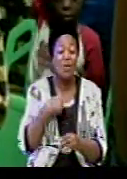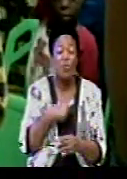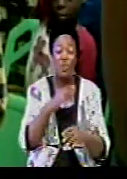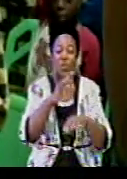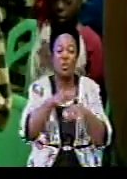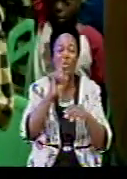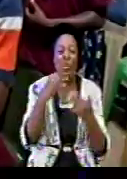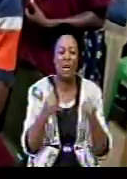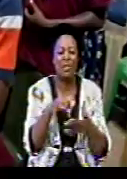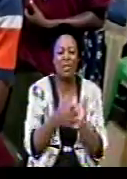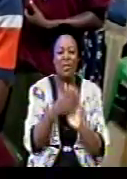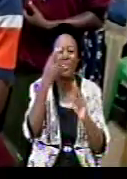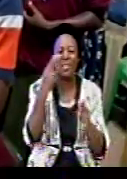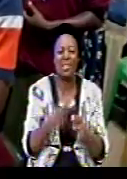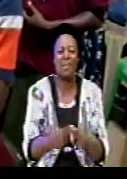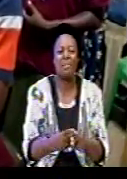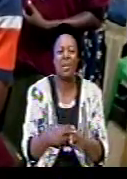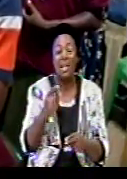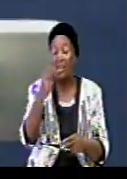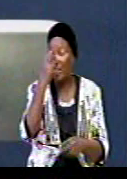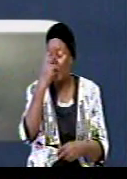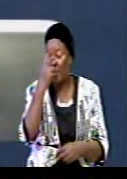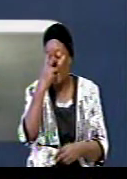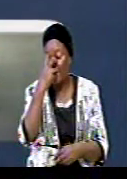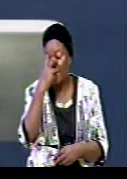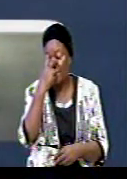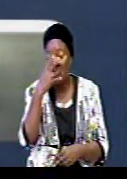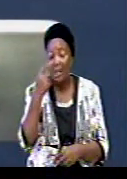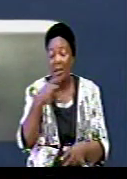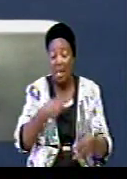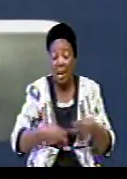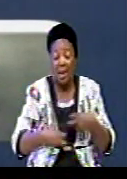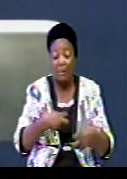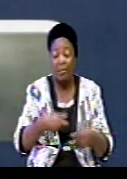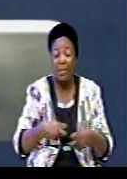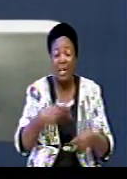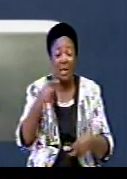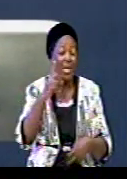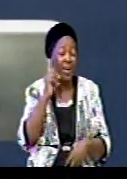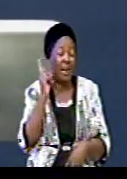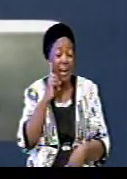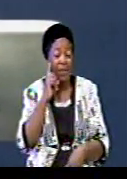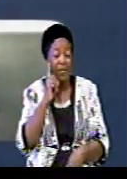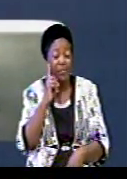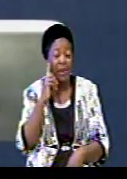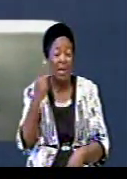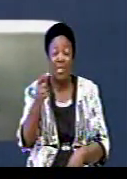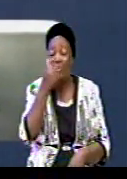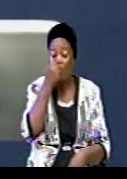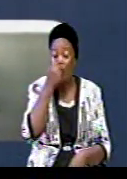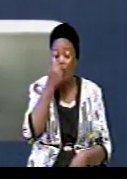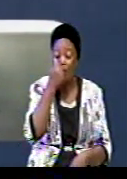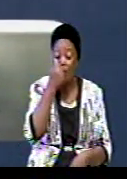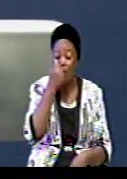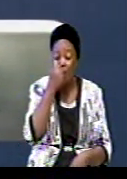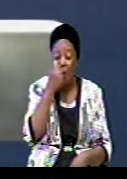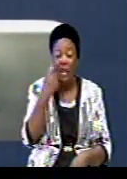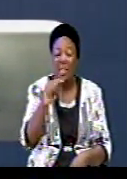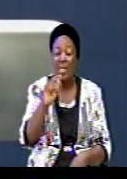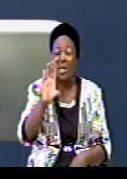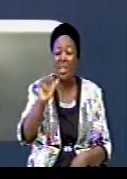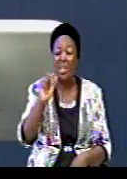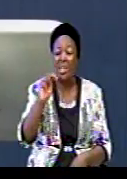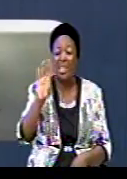Healing virtue from heaven. Powerful virtue from heaven. Deliverance virtue